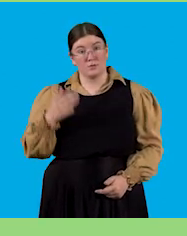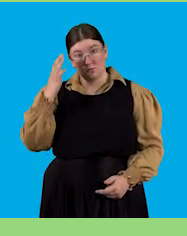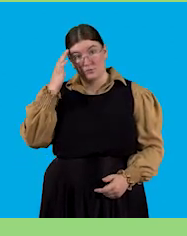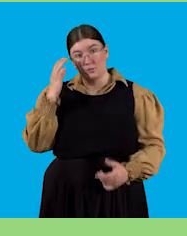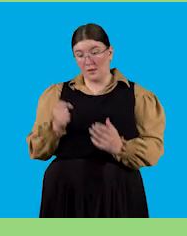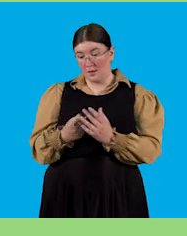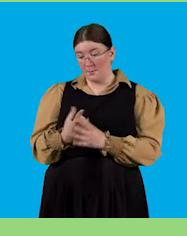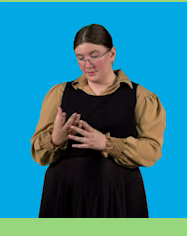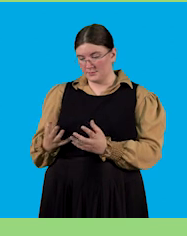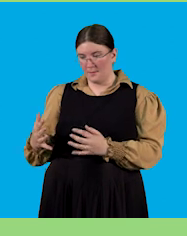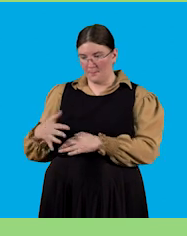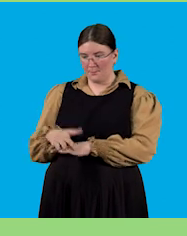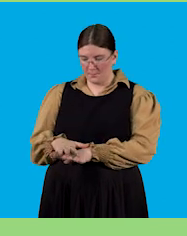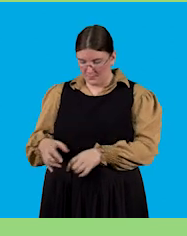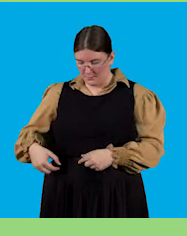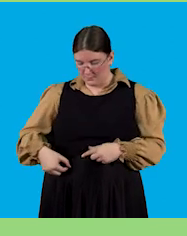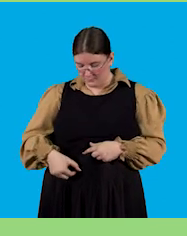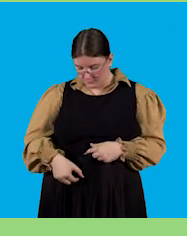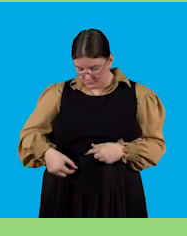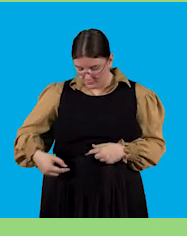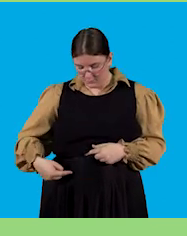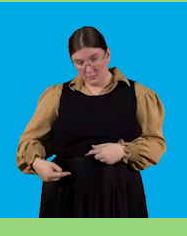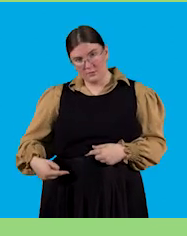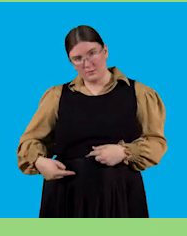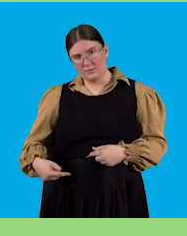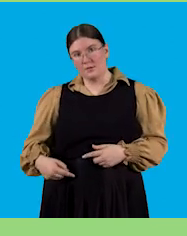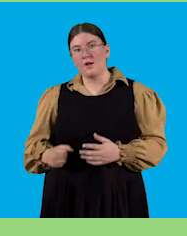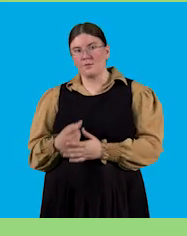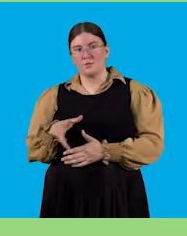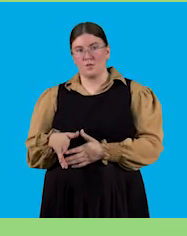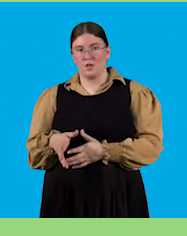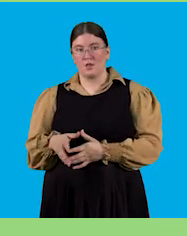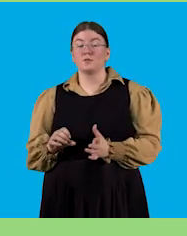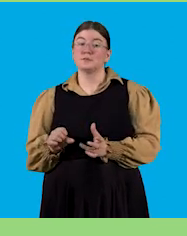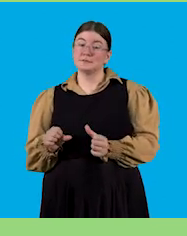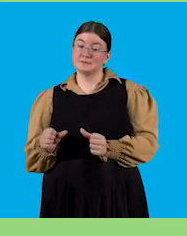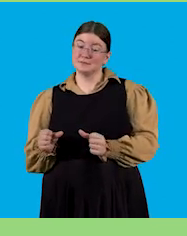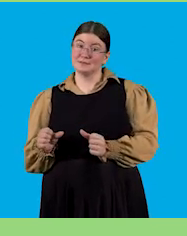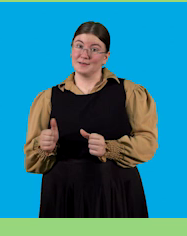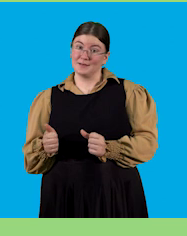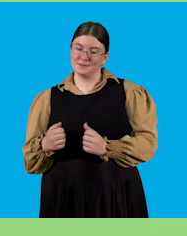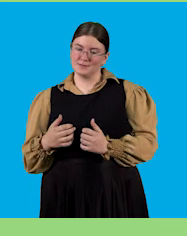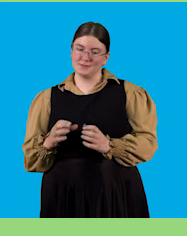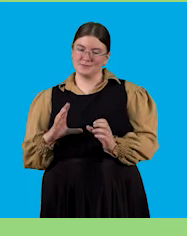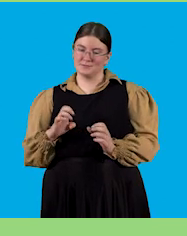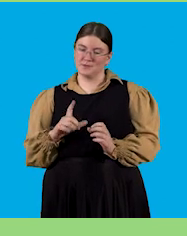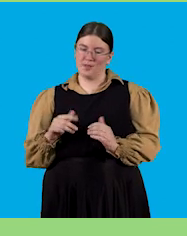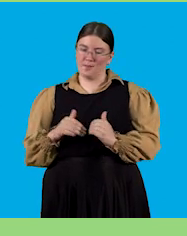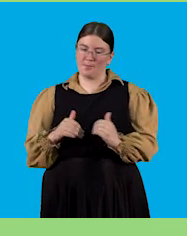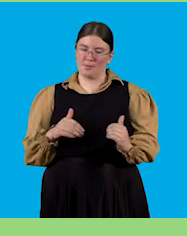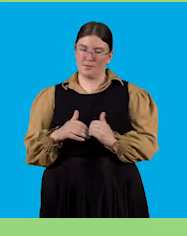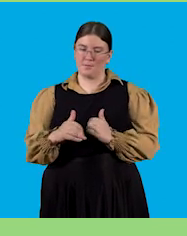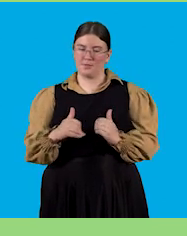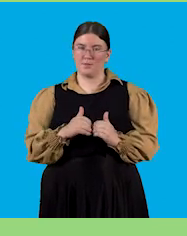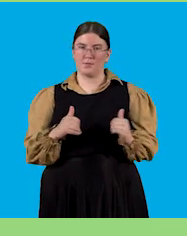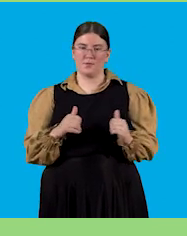that that's where fertilization takes place. And that's where cell division will start. Once